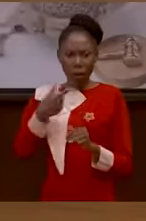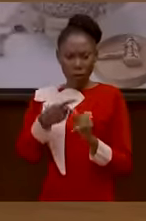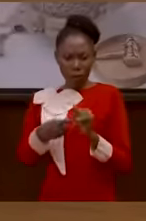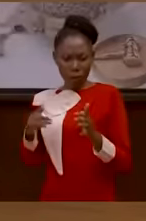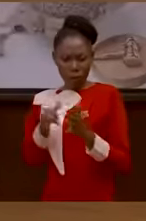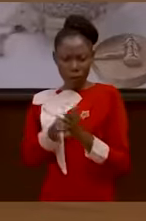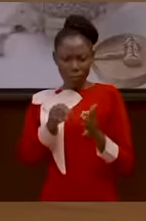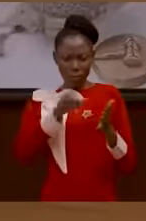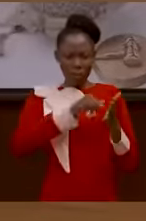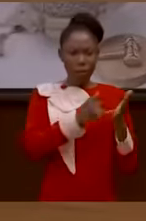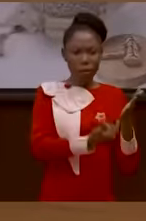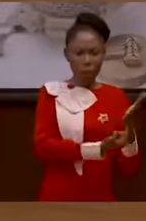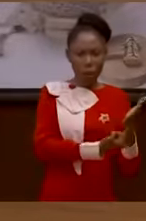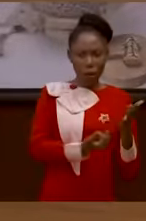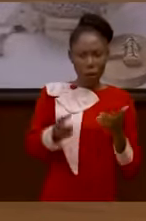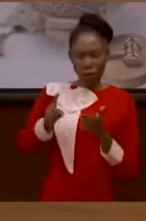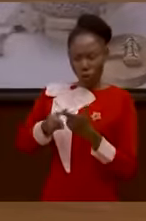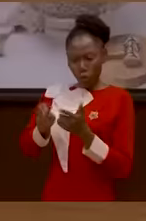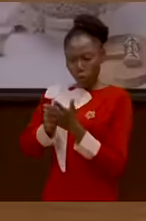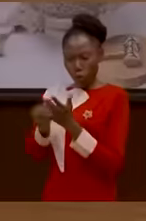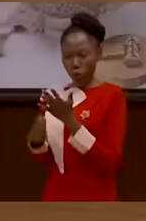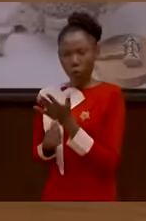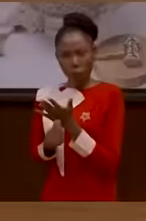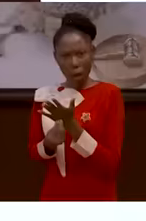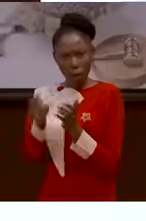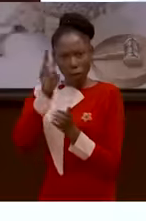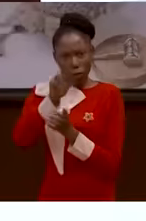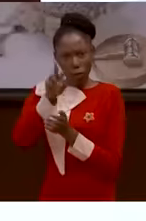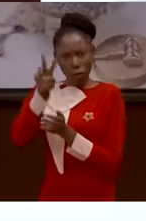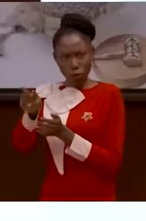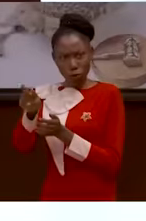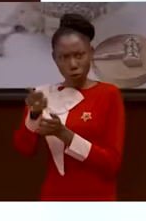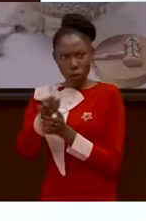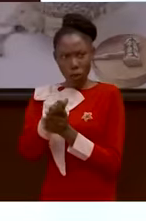January 2022 to early October